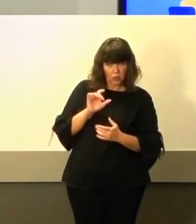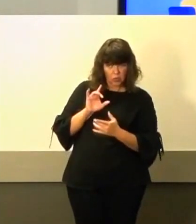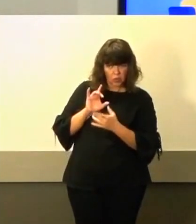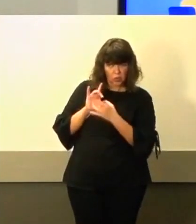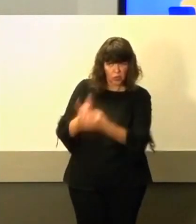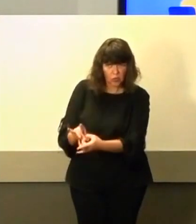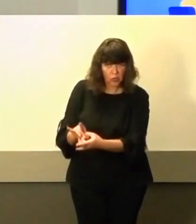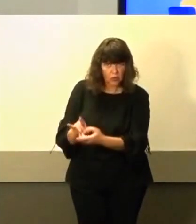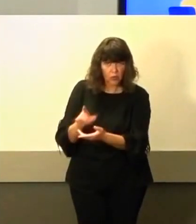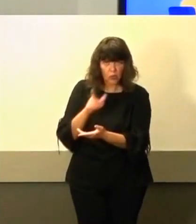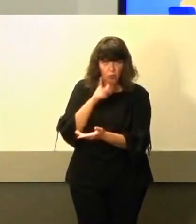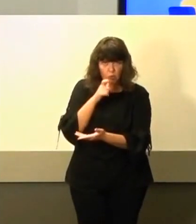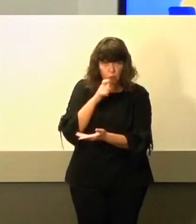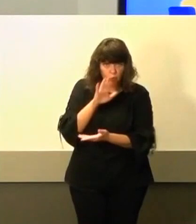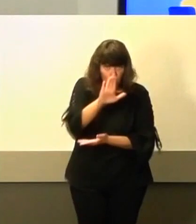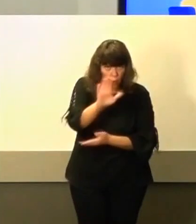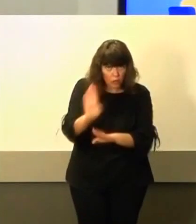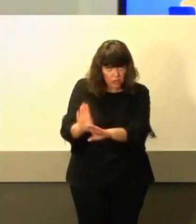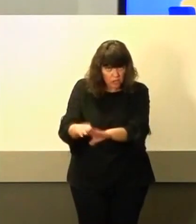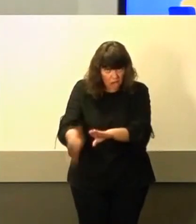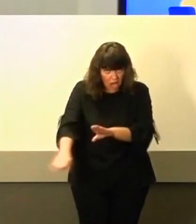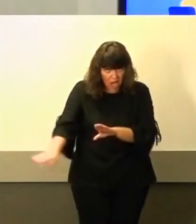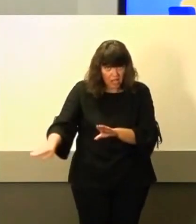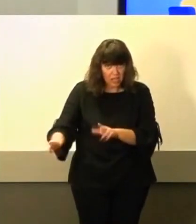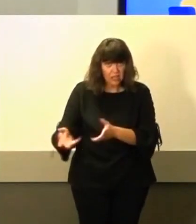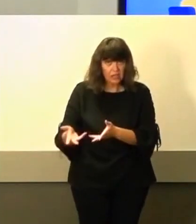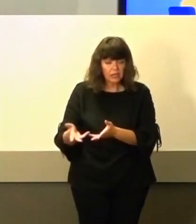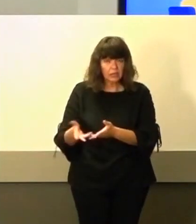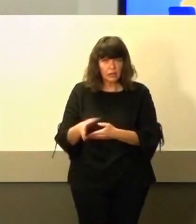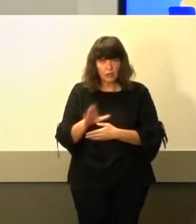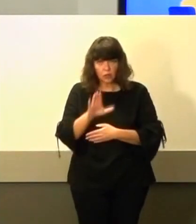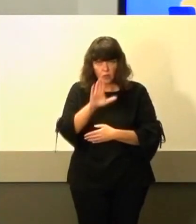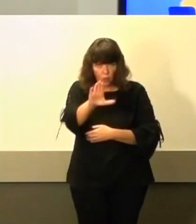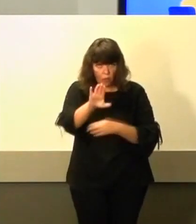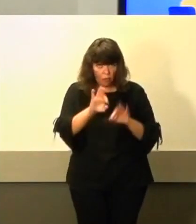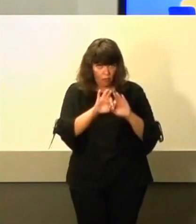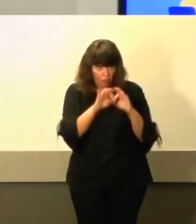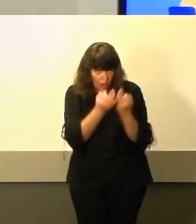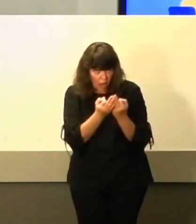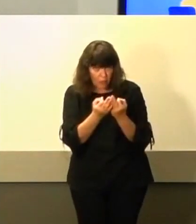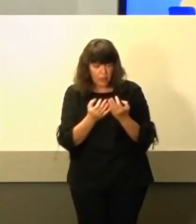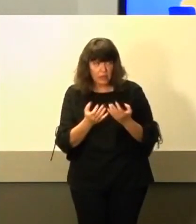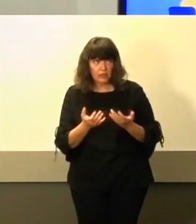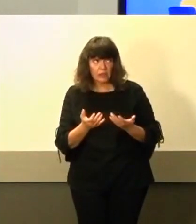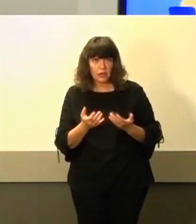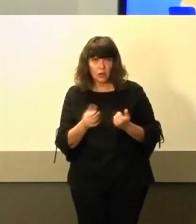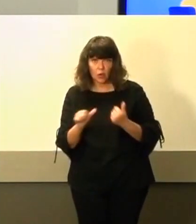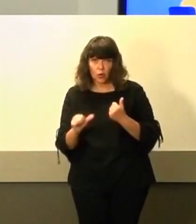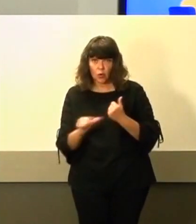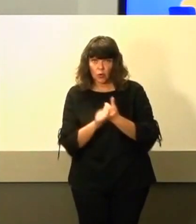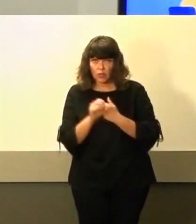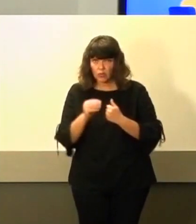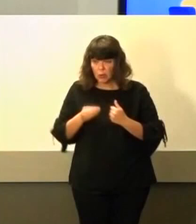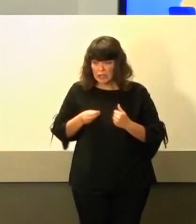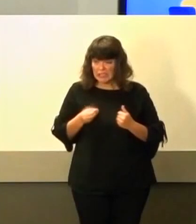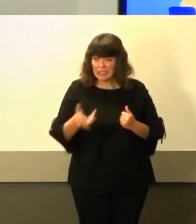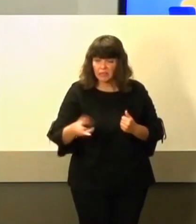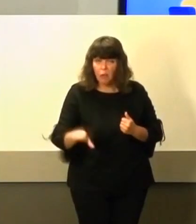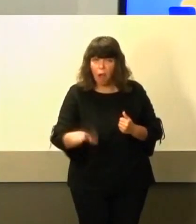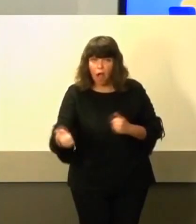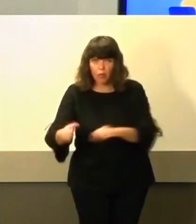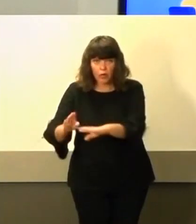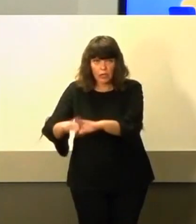It's worth the risk to your family. It's worth the risk to the other children in the class, to the